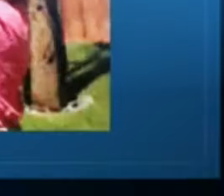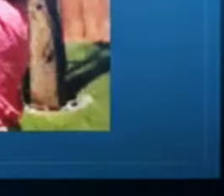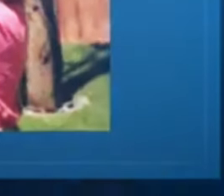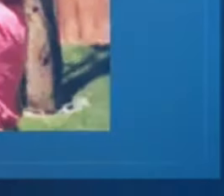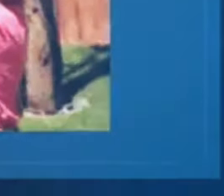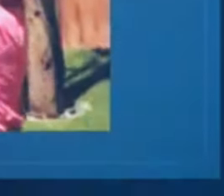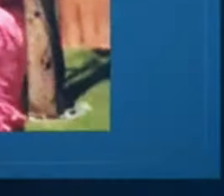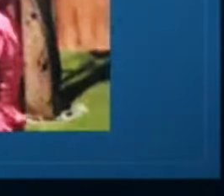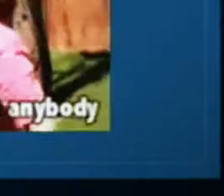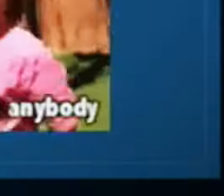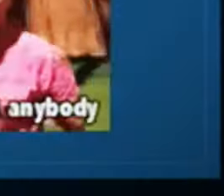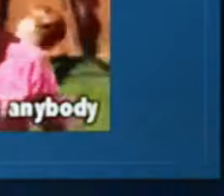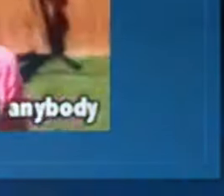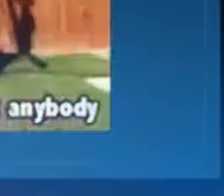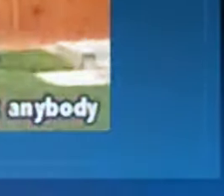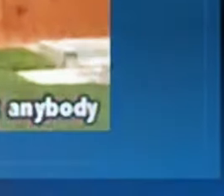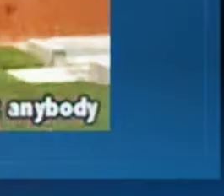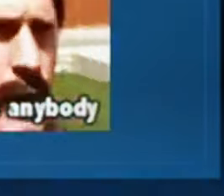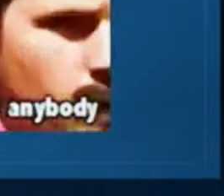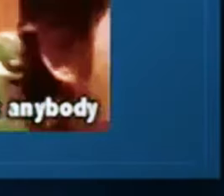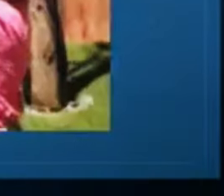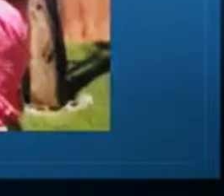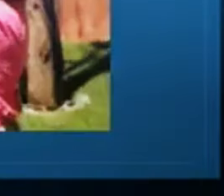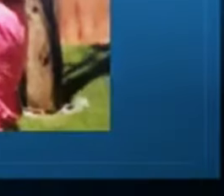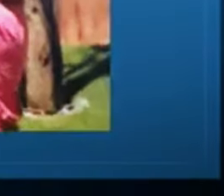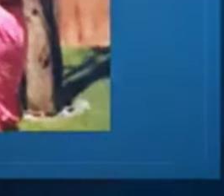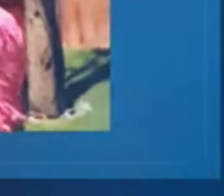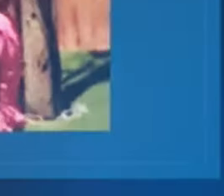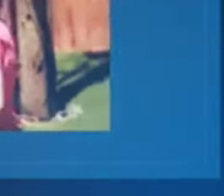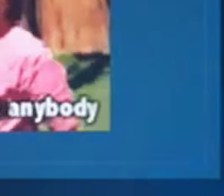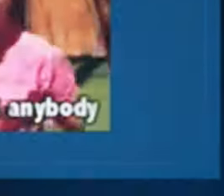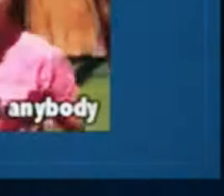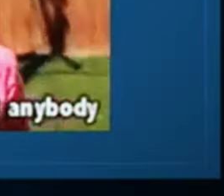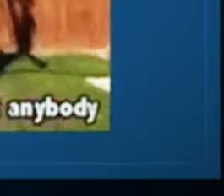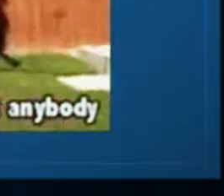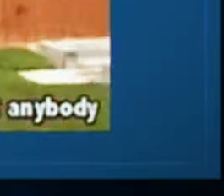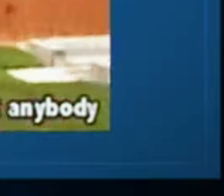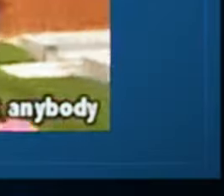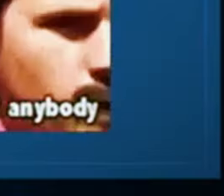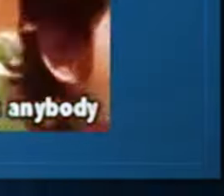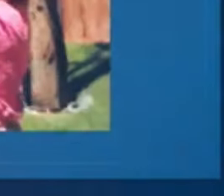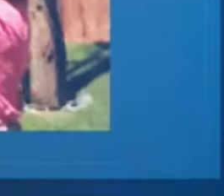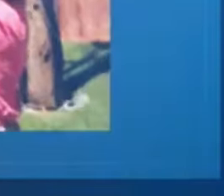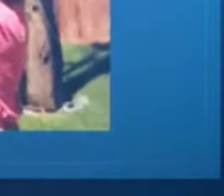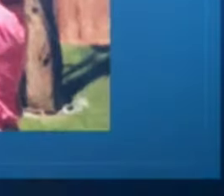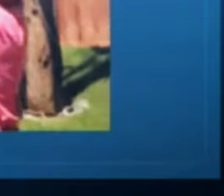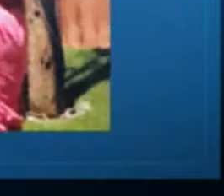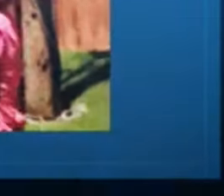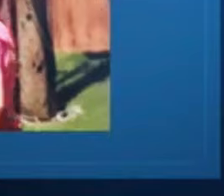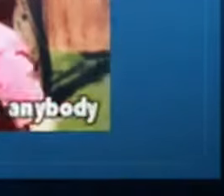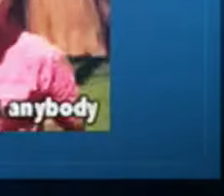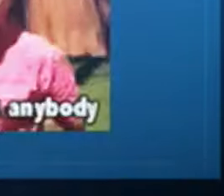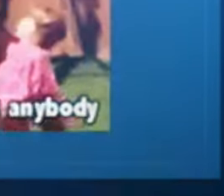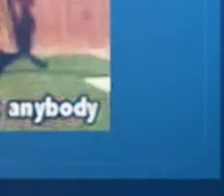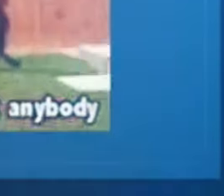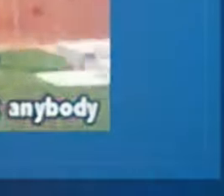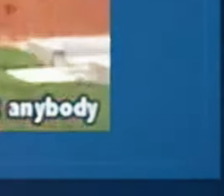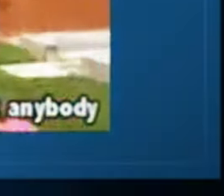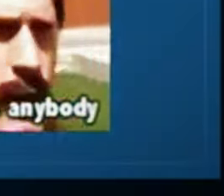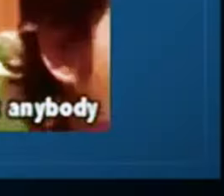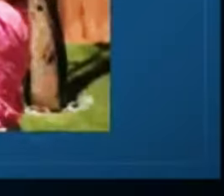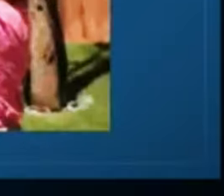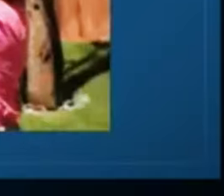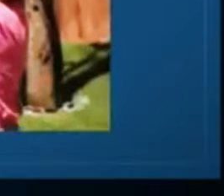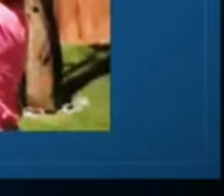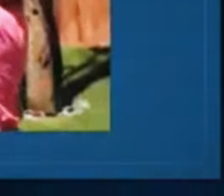Now, while we are saying, "Ejano wan shadow," say, "Ojano banwo nanso ebi abribi." Ejena jenima ofri ne banu enchen